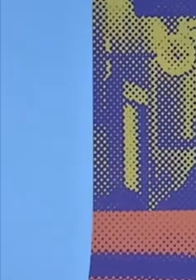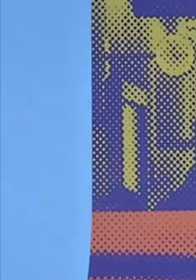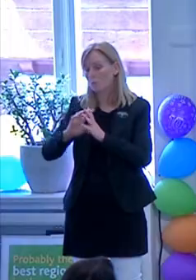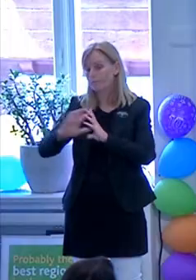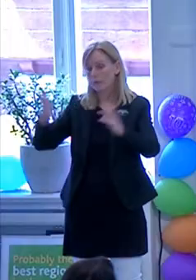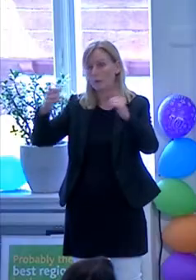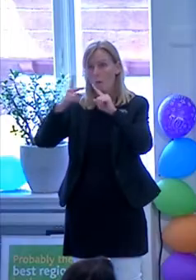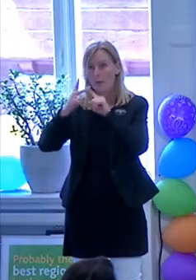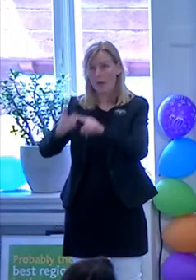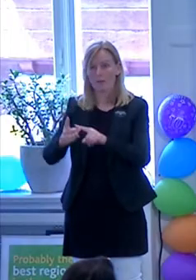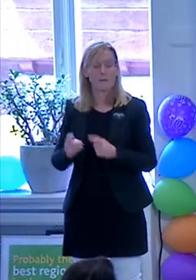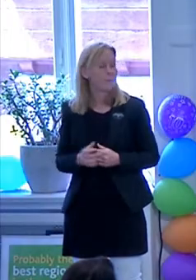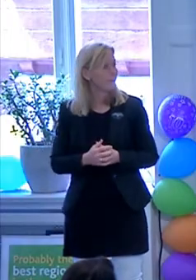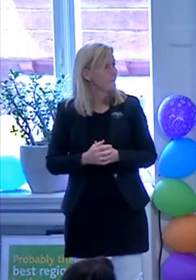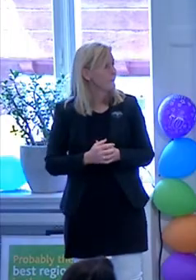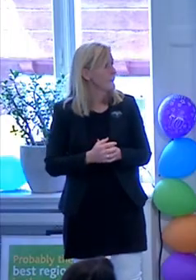Right.